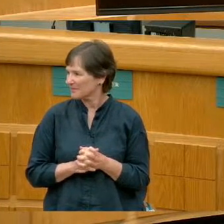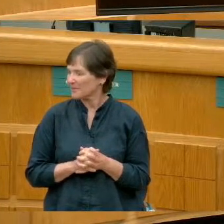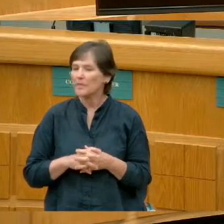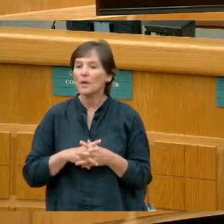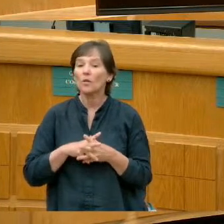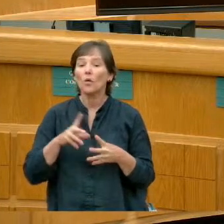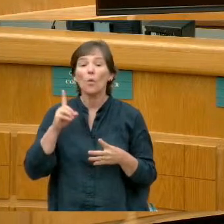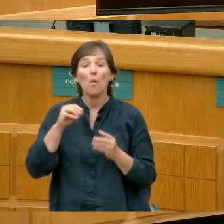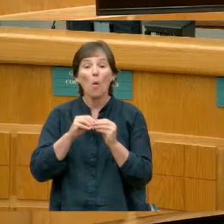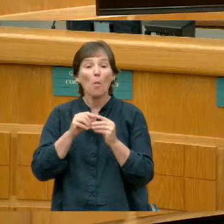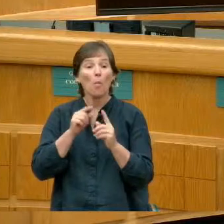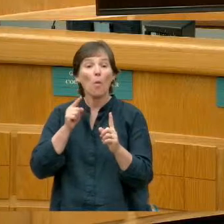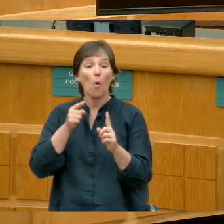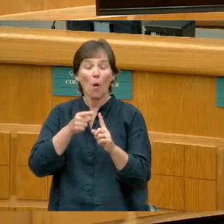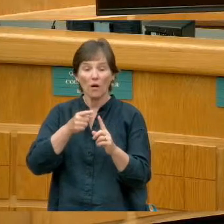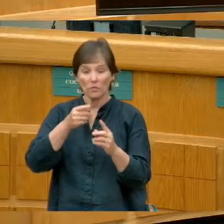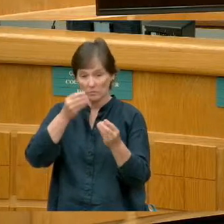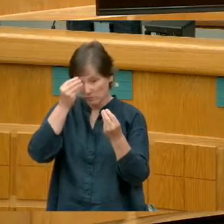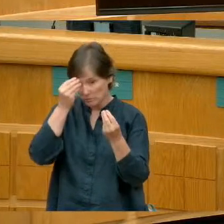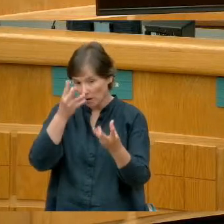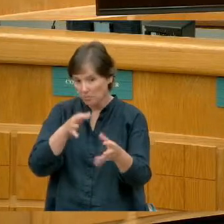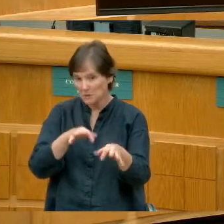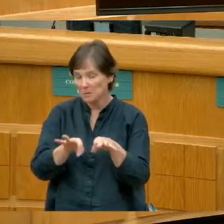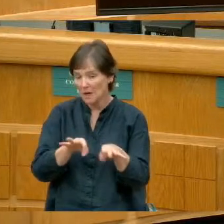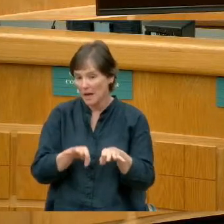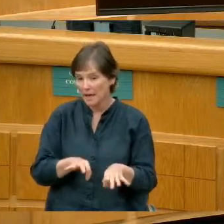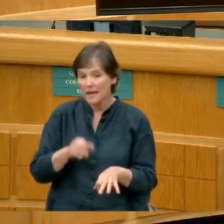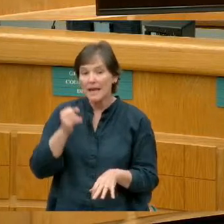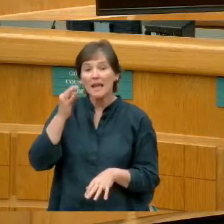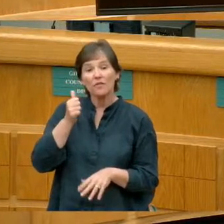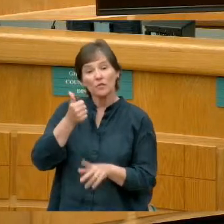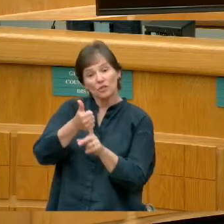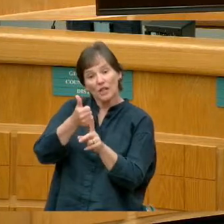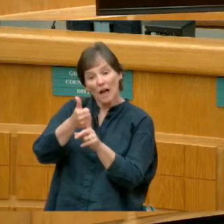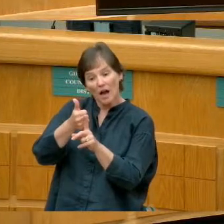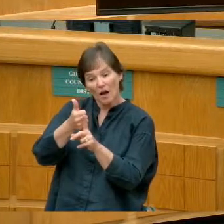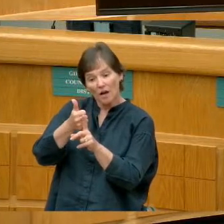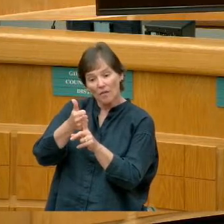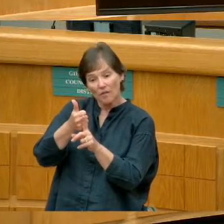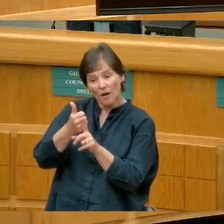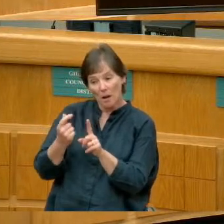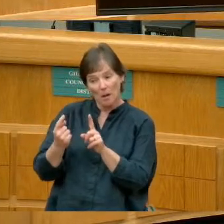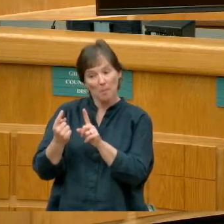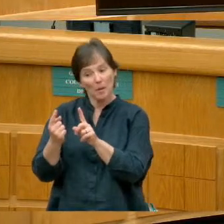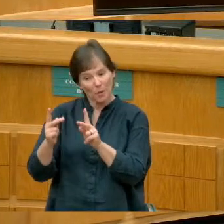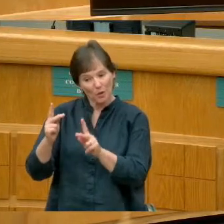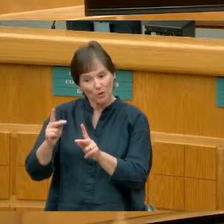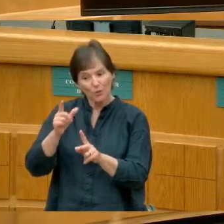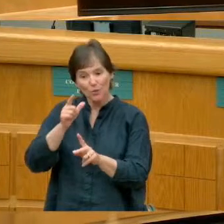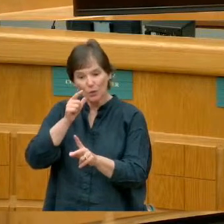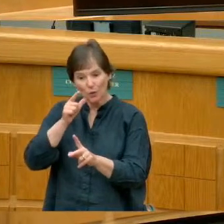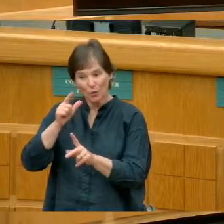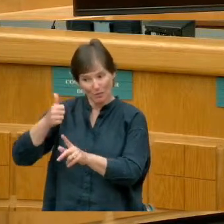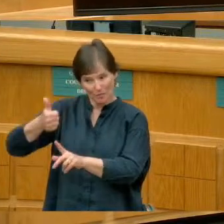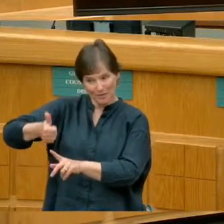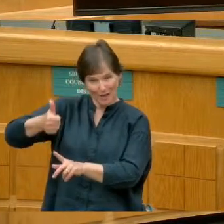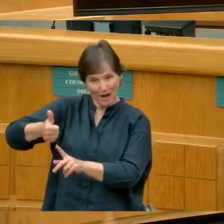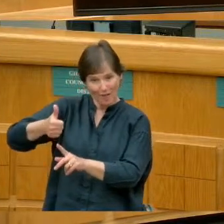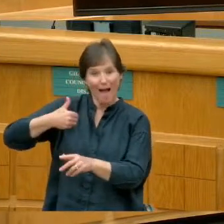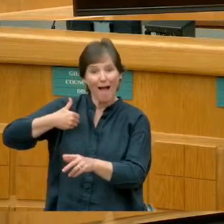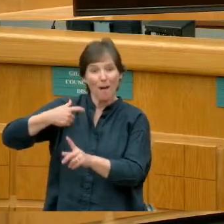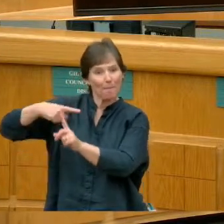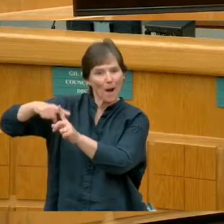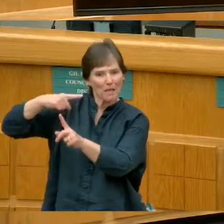Another point I would like to make is if you are exposed to someone who is a confirmed positive COVID-19, you have